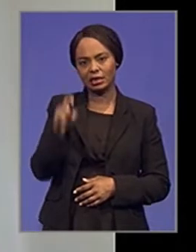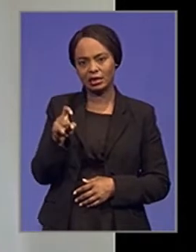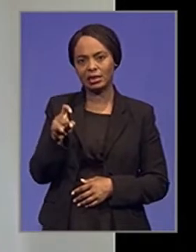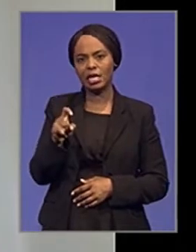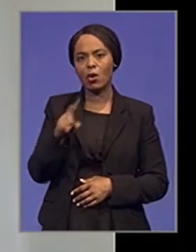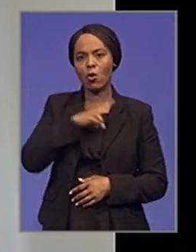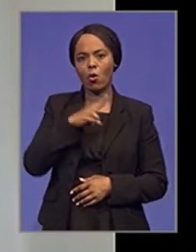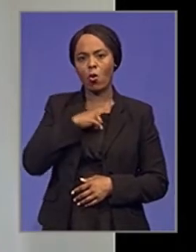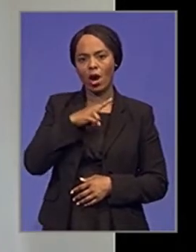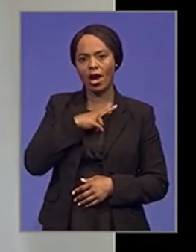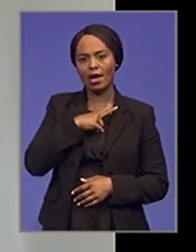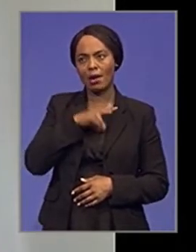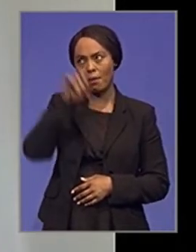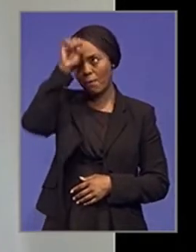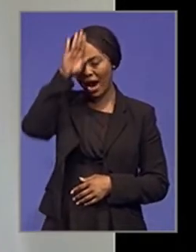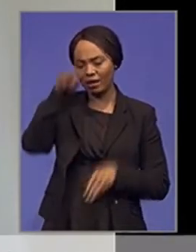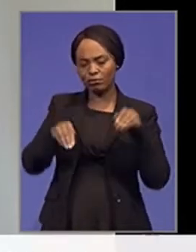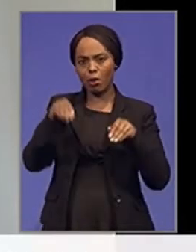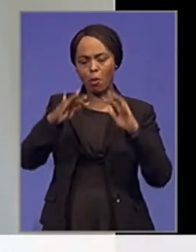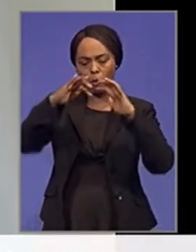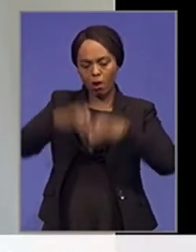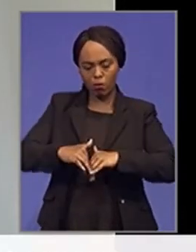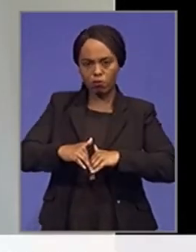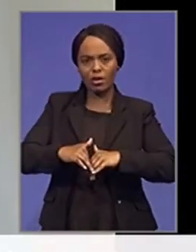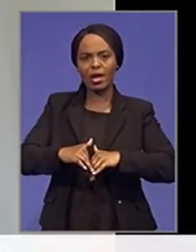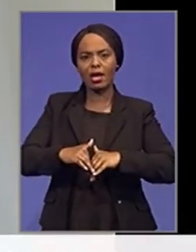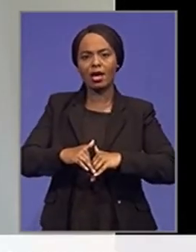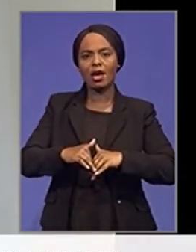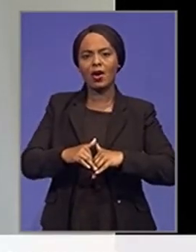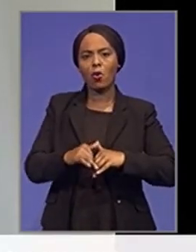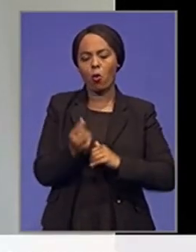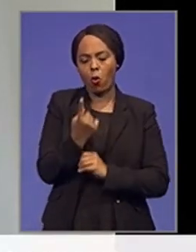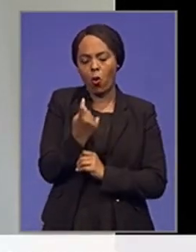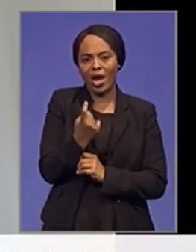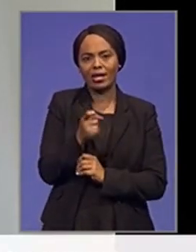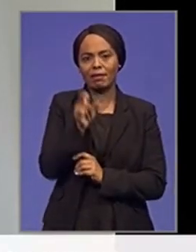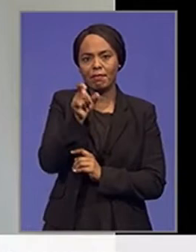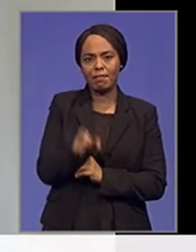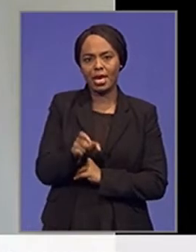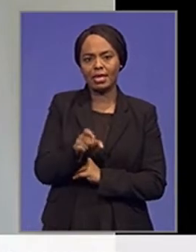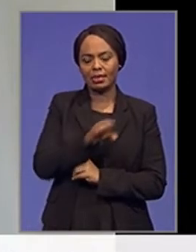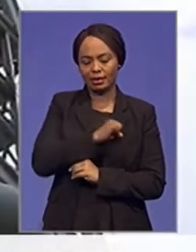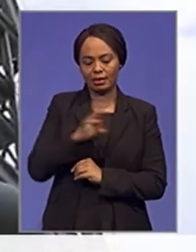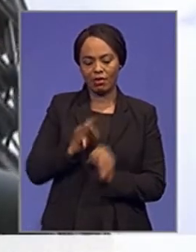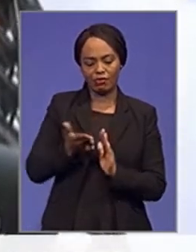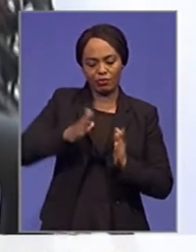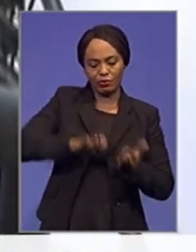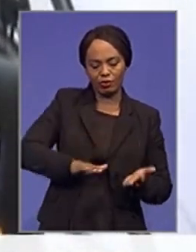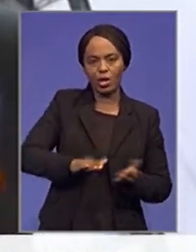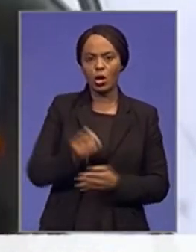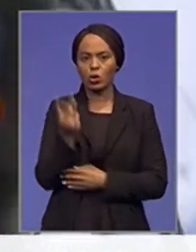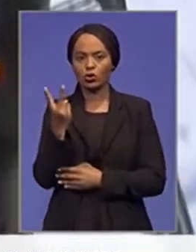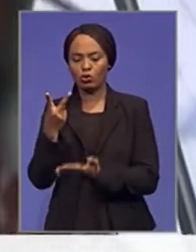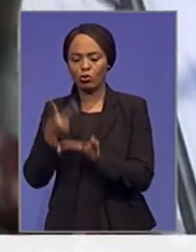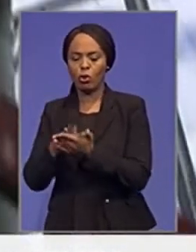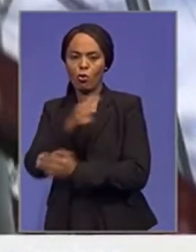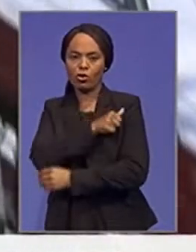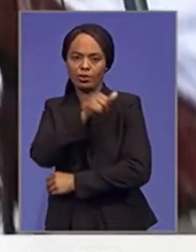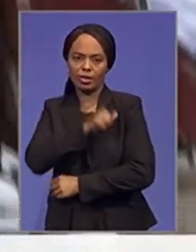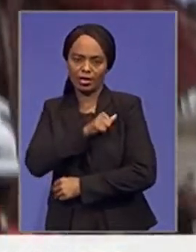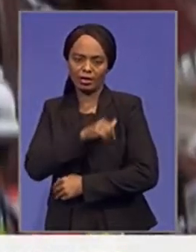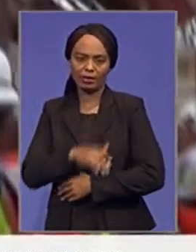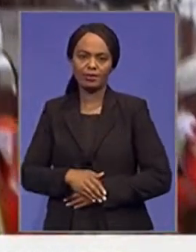ama basebetsi ba bahlano mme basebetsi ba bahlano a le mongwe la re sia ba babedi ba ntse ba le bookelong mme maemo a bona a matle re